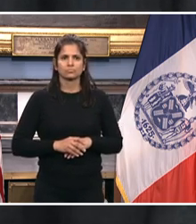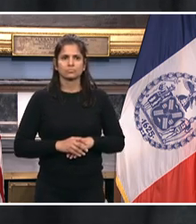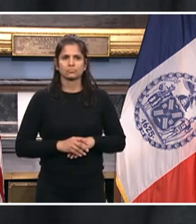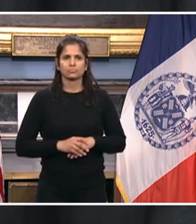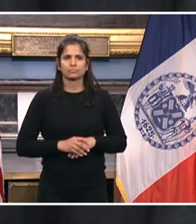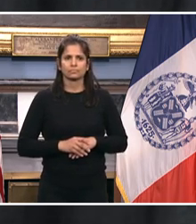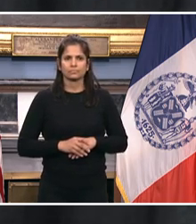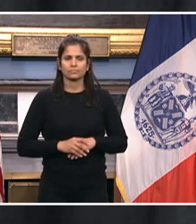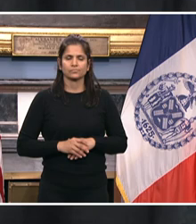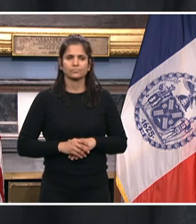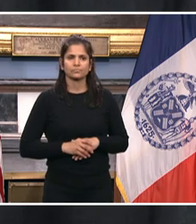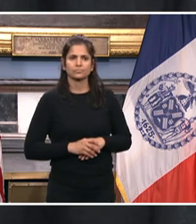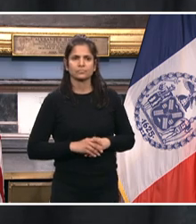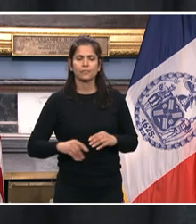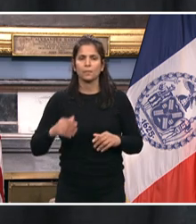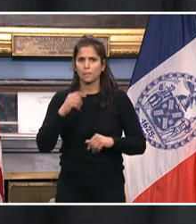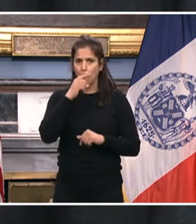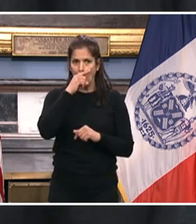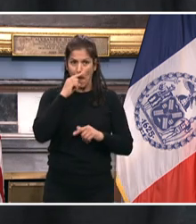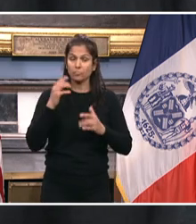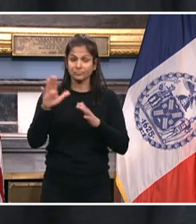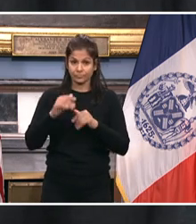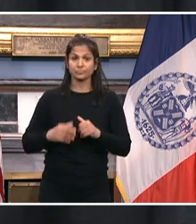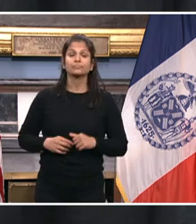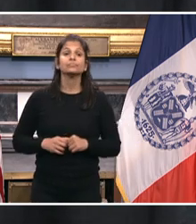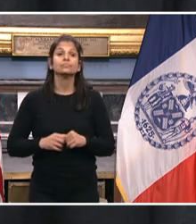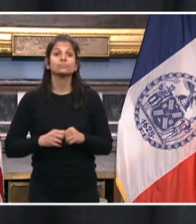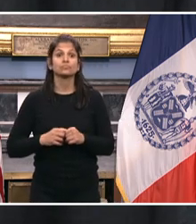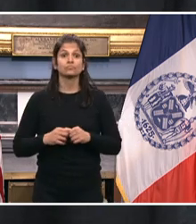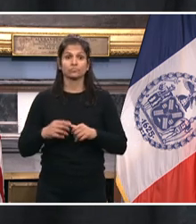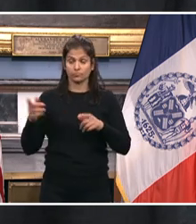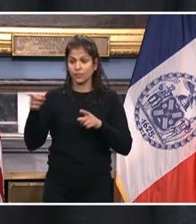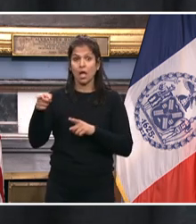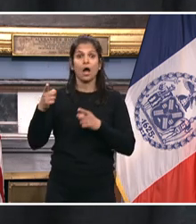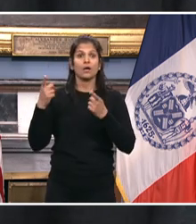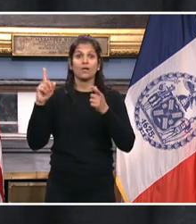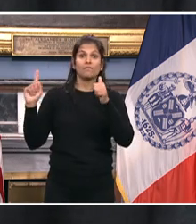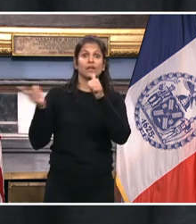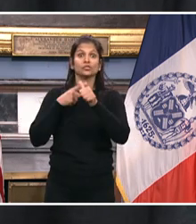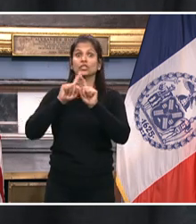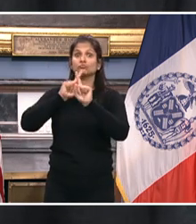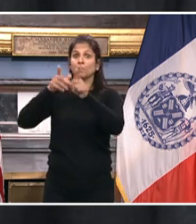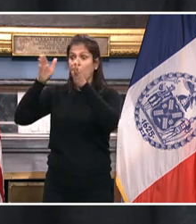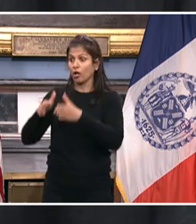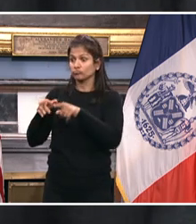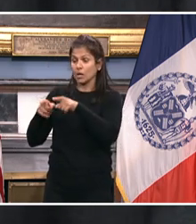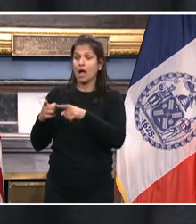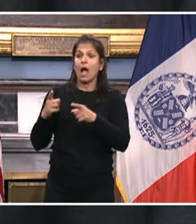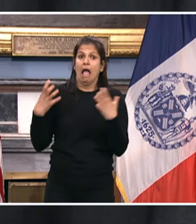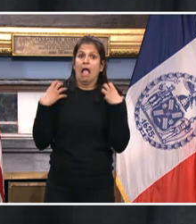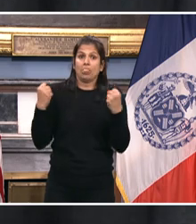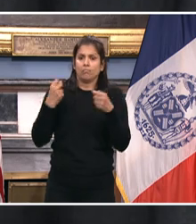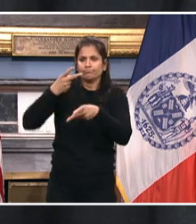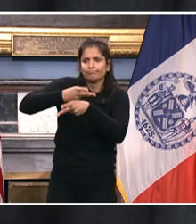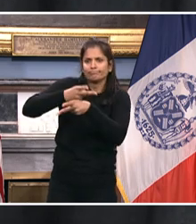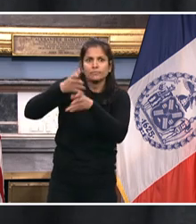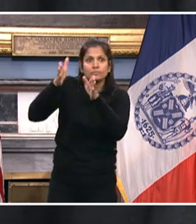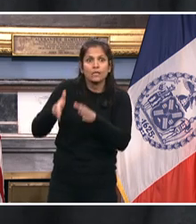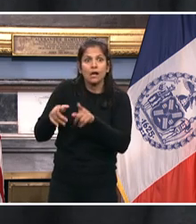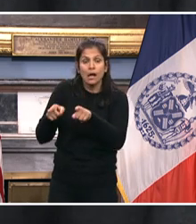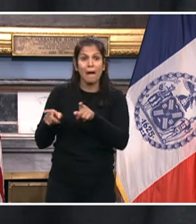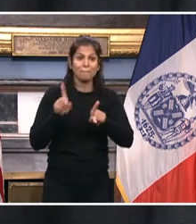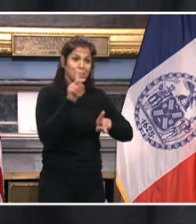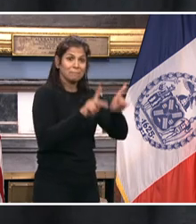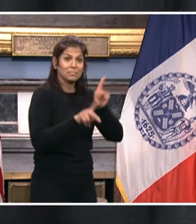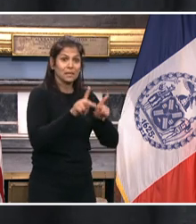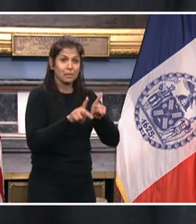just to sort of show you the segue, first responders, healthcare workers, and as we've talked about, folks who need it,